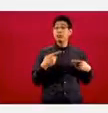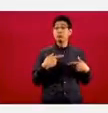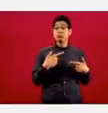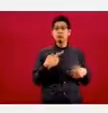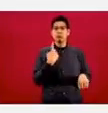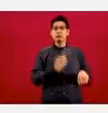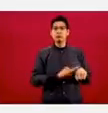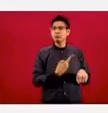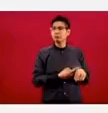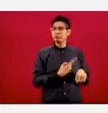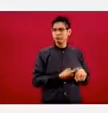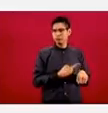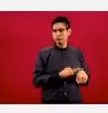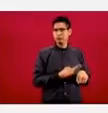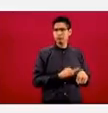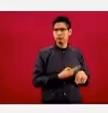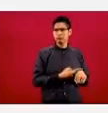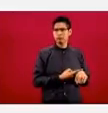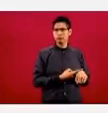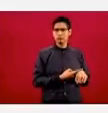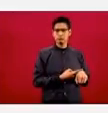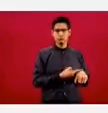and